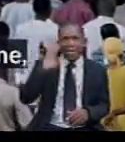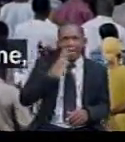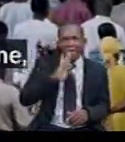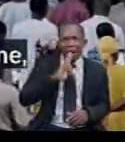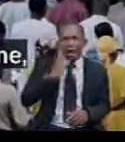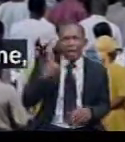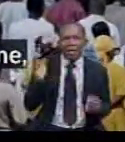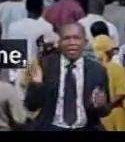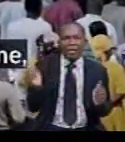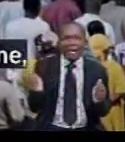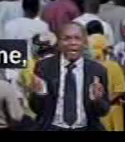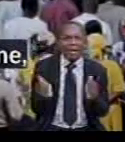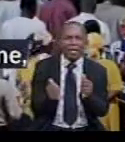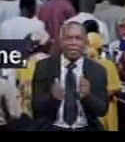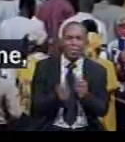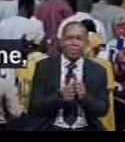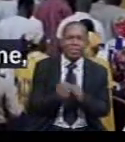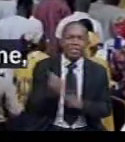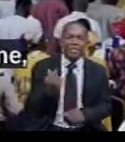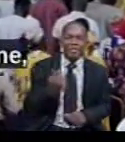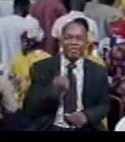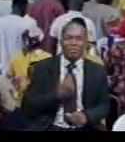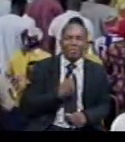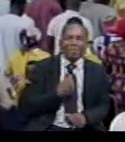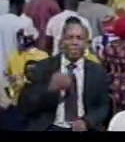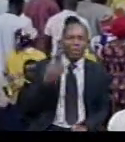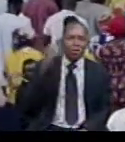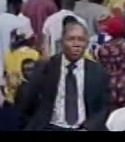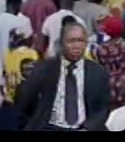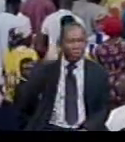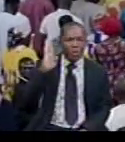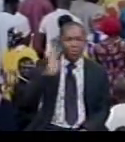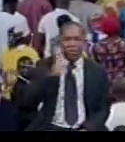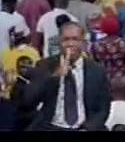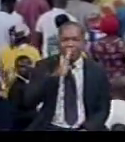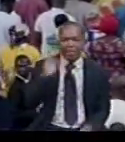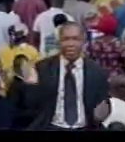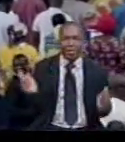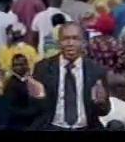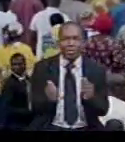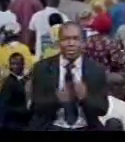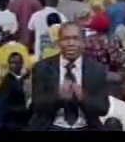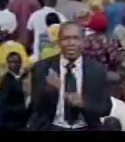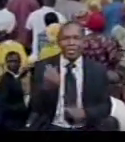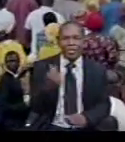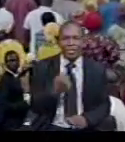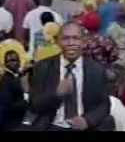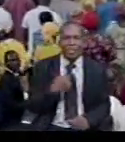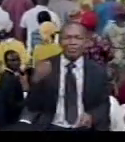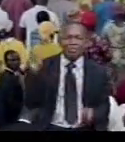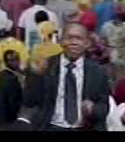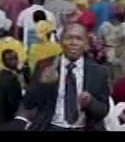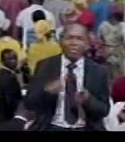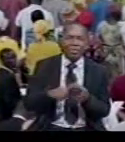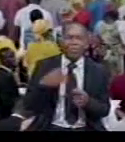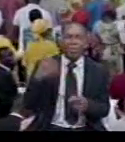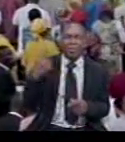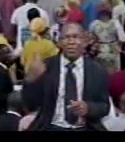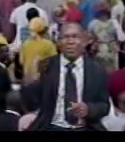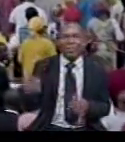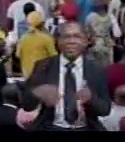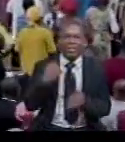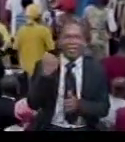that Thou art with me, wilt be with me to